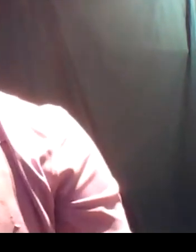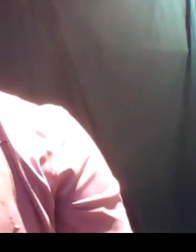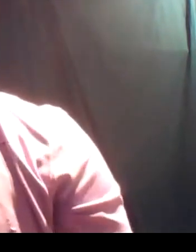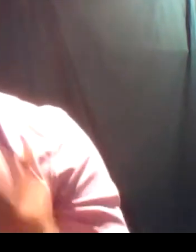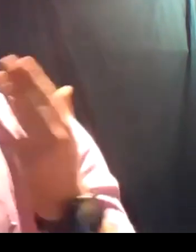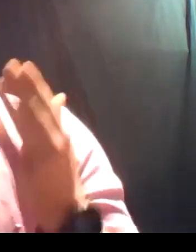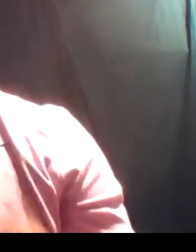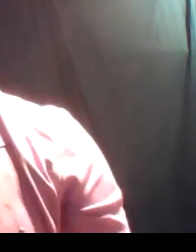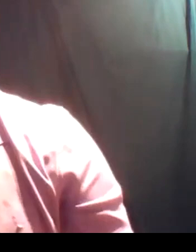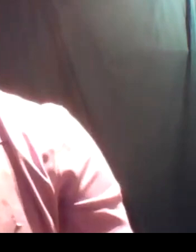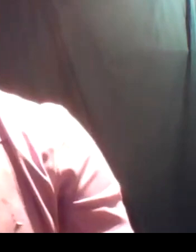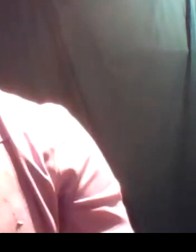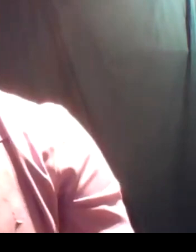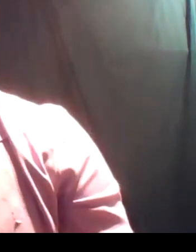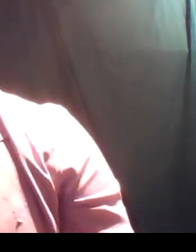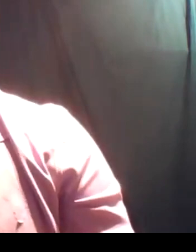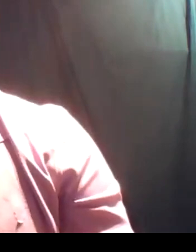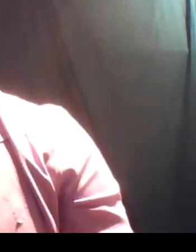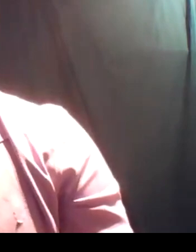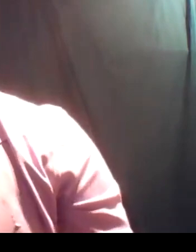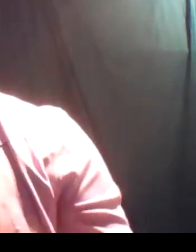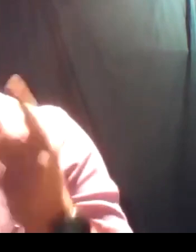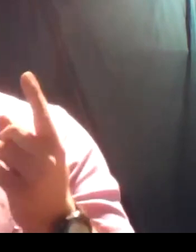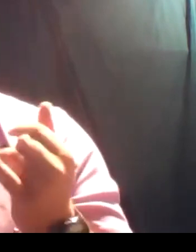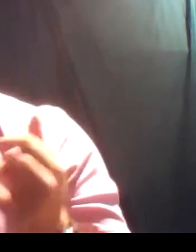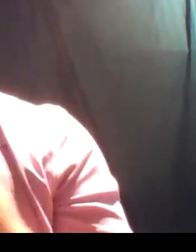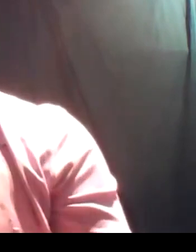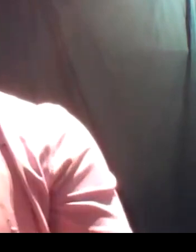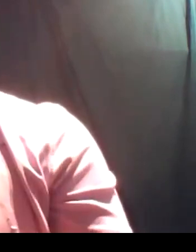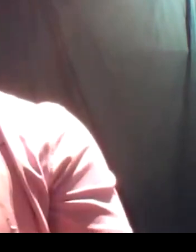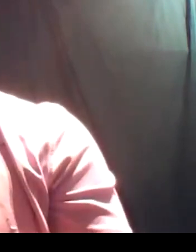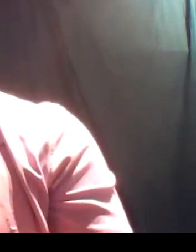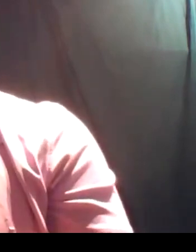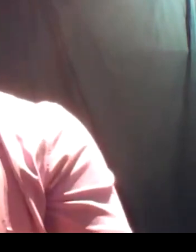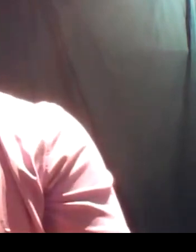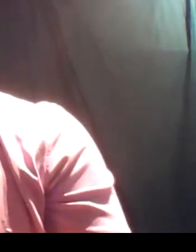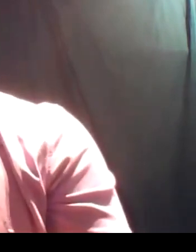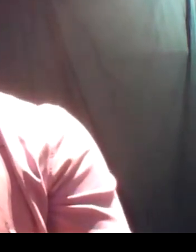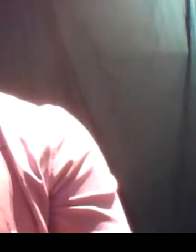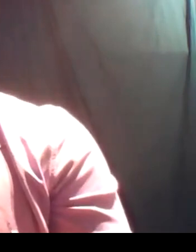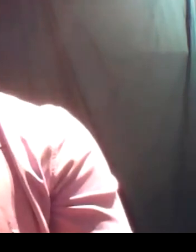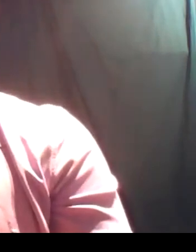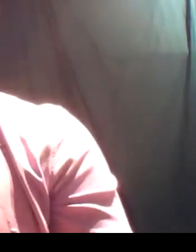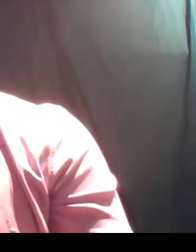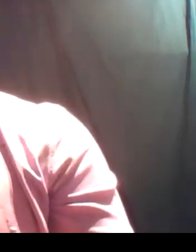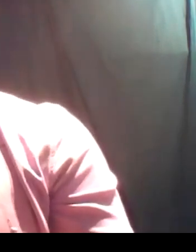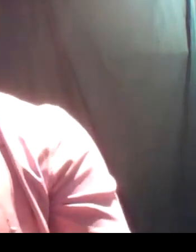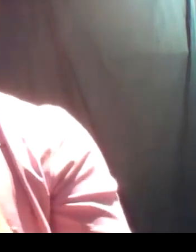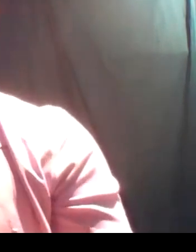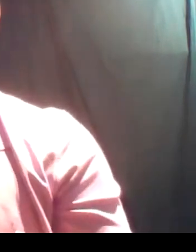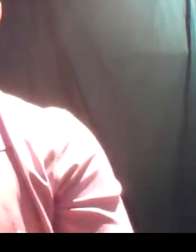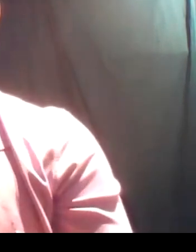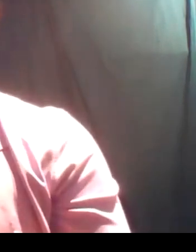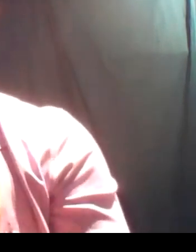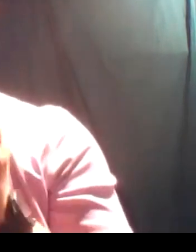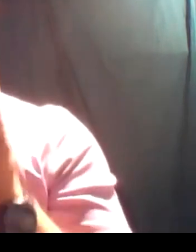Sarah. Appreciate it. I think we are now, Wynn is going to move on with our California Department